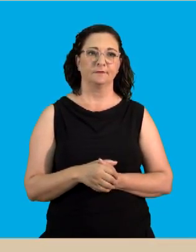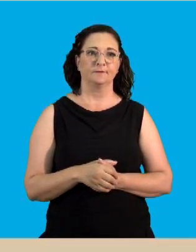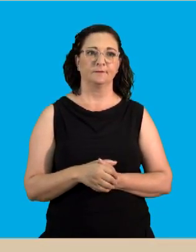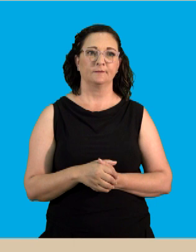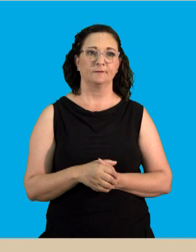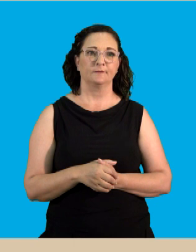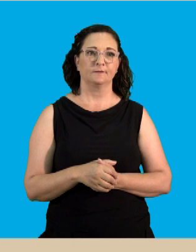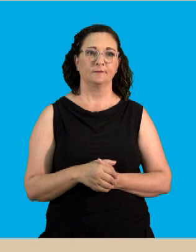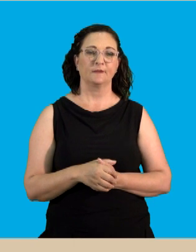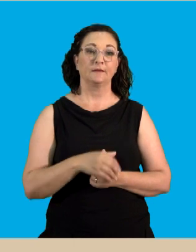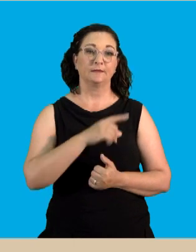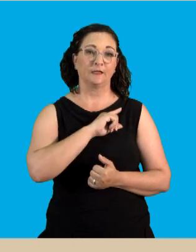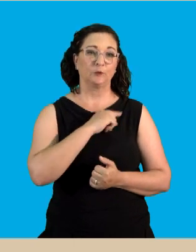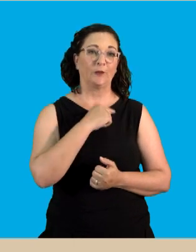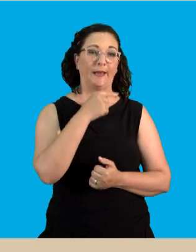it